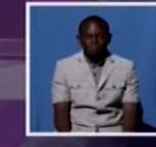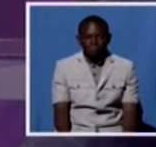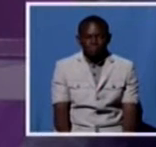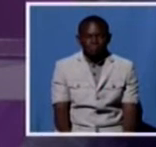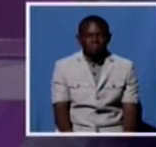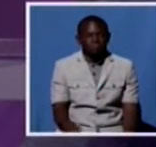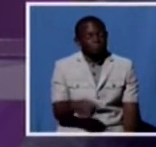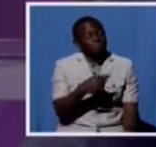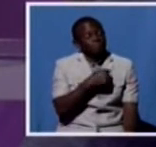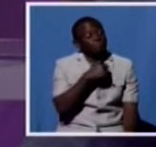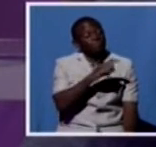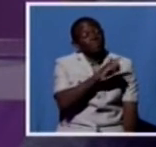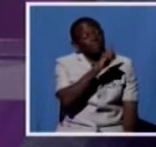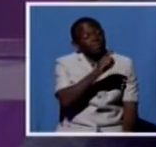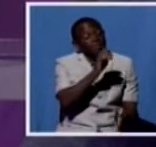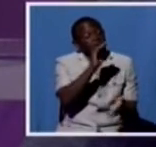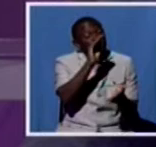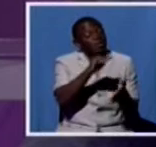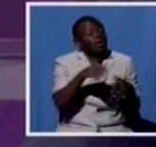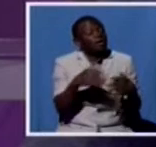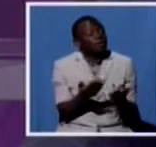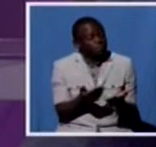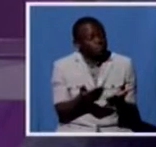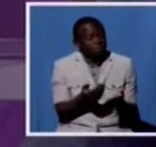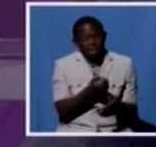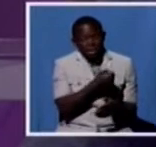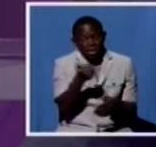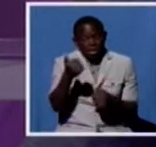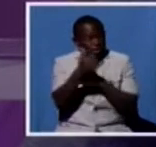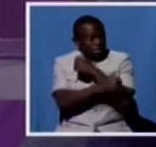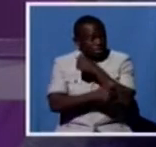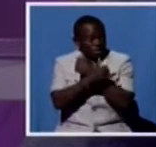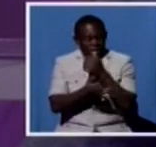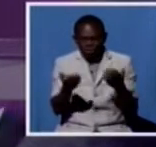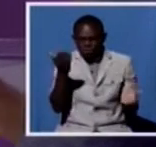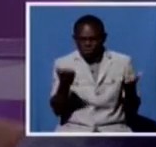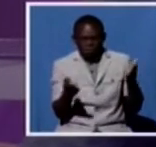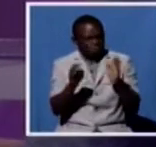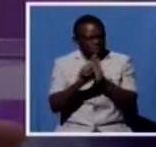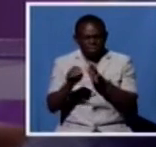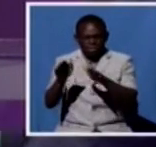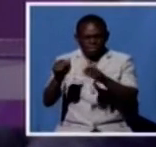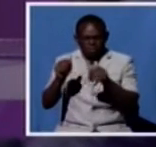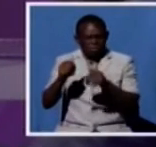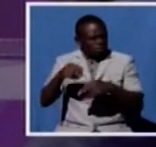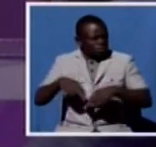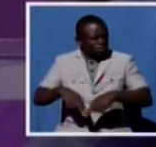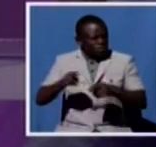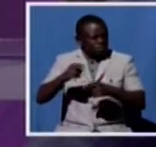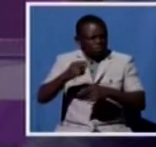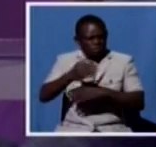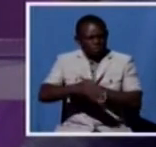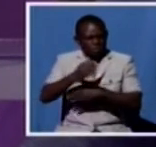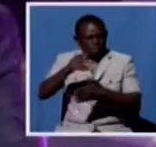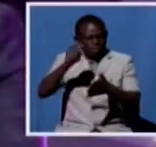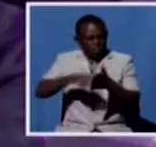because I know that in other countries, comparatively, Zimbabwe is cheaper than us in terms of tolls. In fact, I've